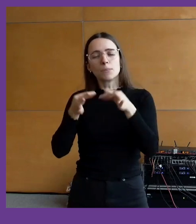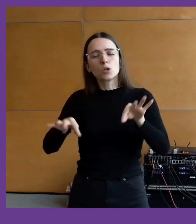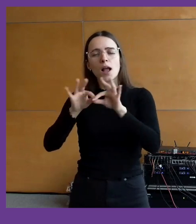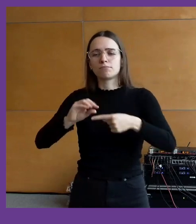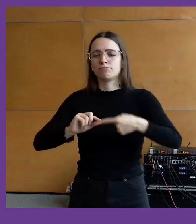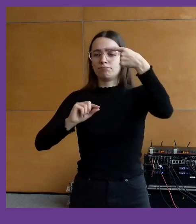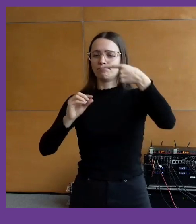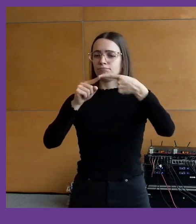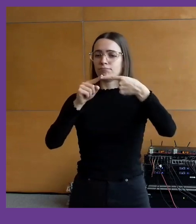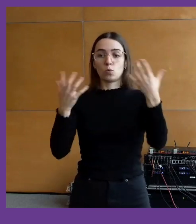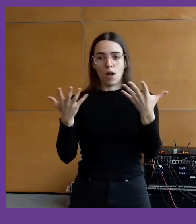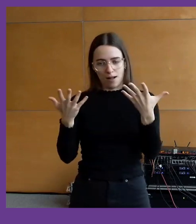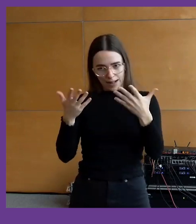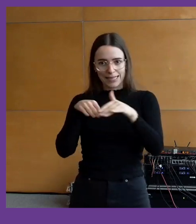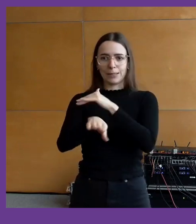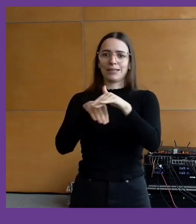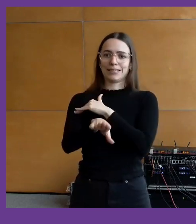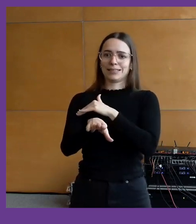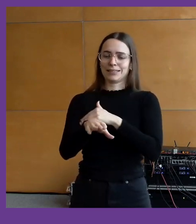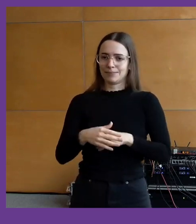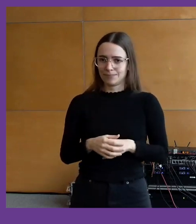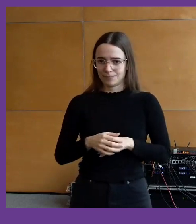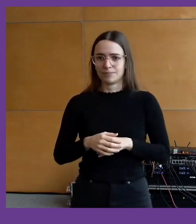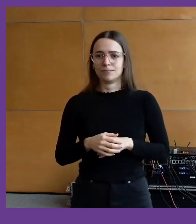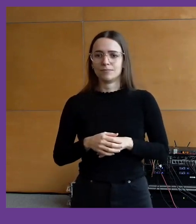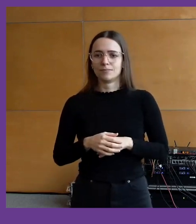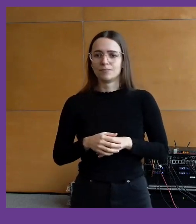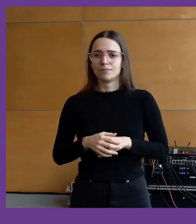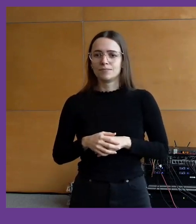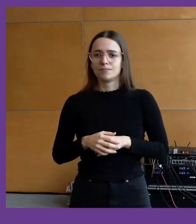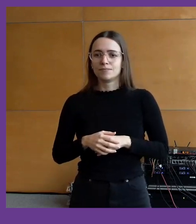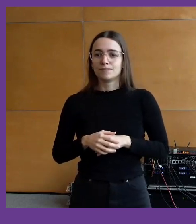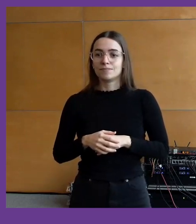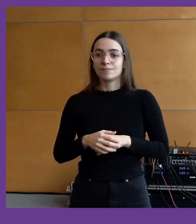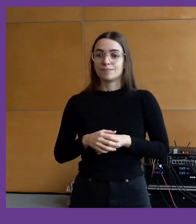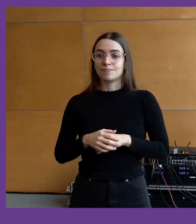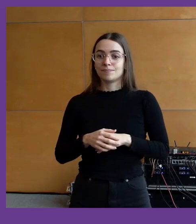disability that is set by the European Union in order to